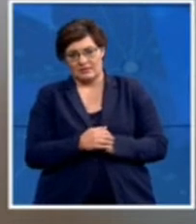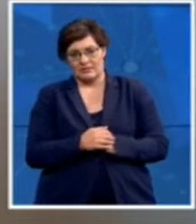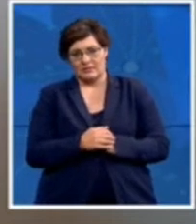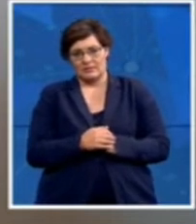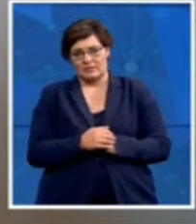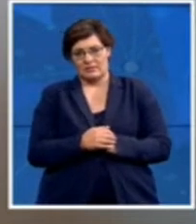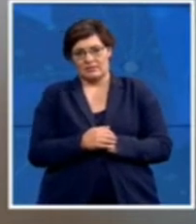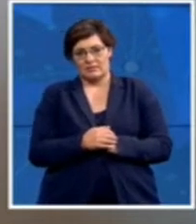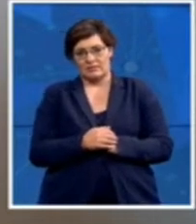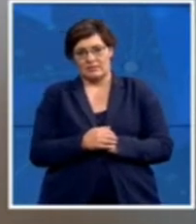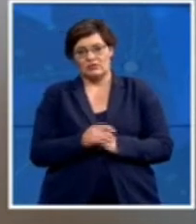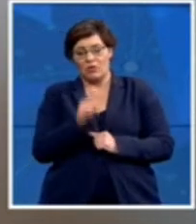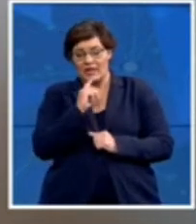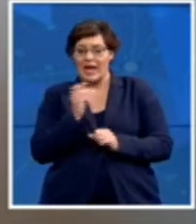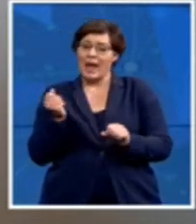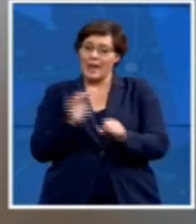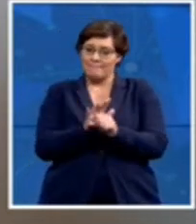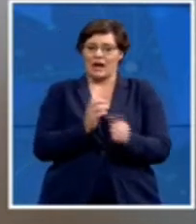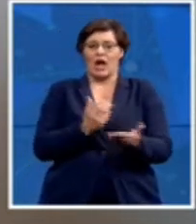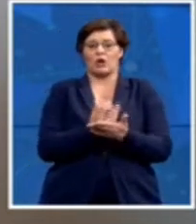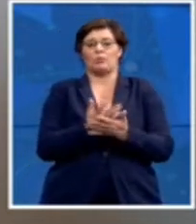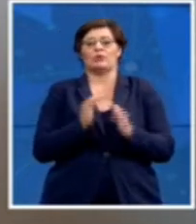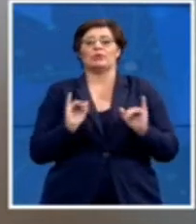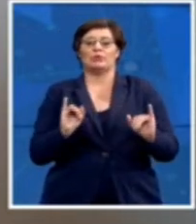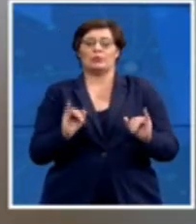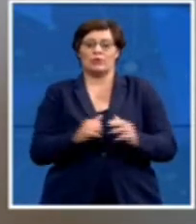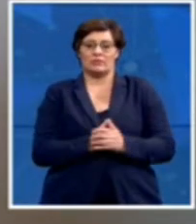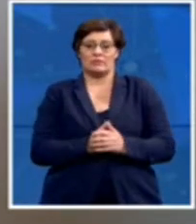Paul. So, Sikonati, just to recap.